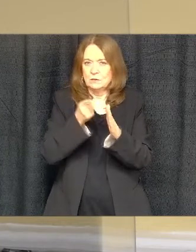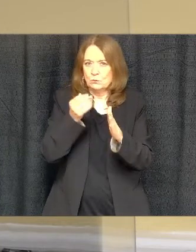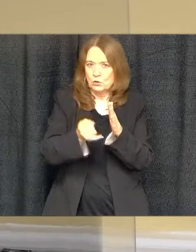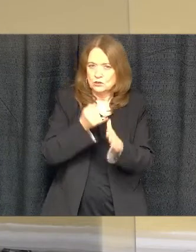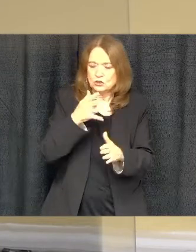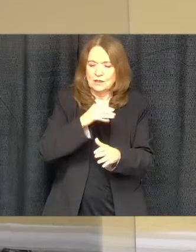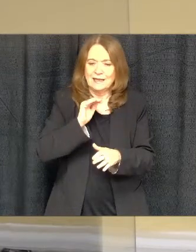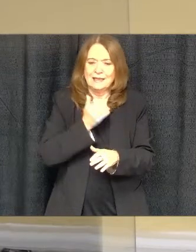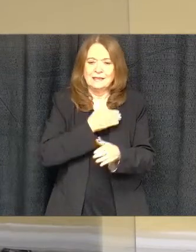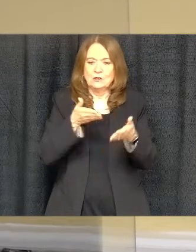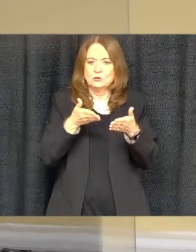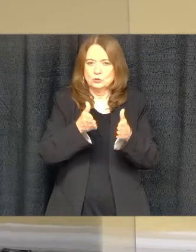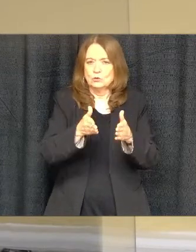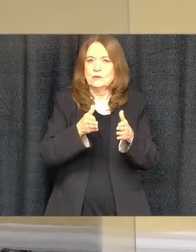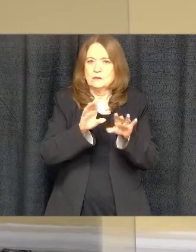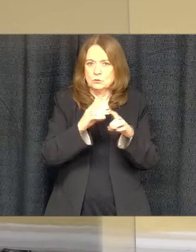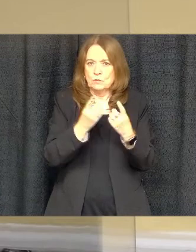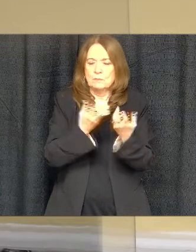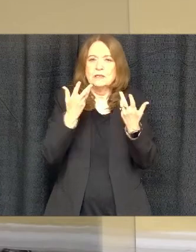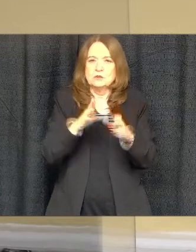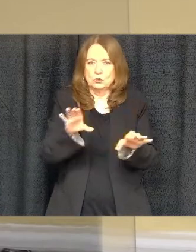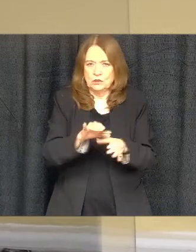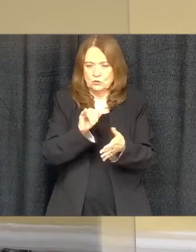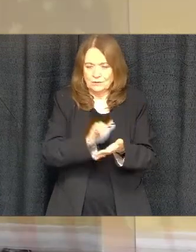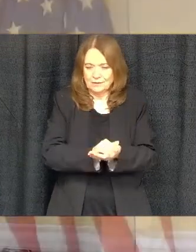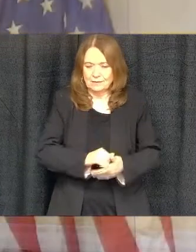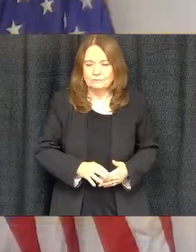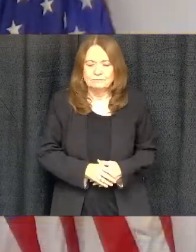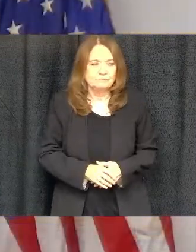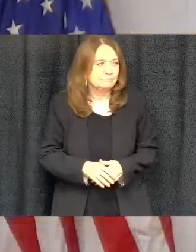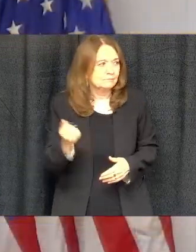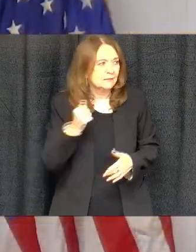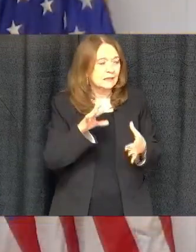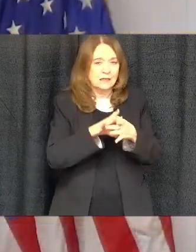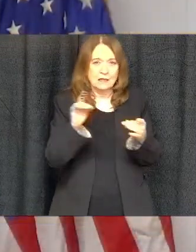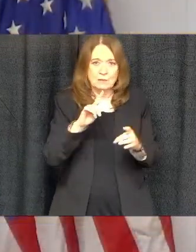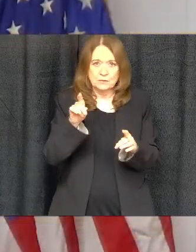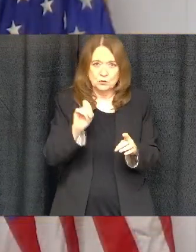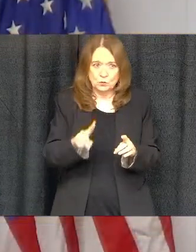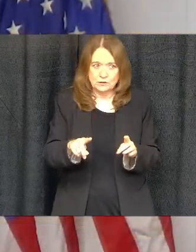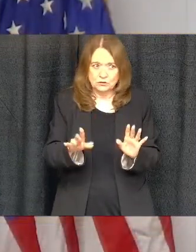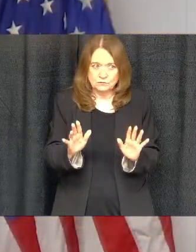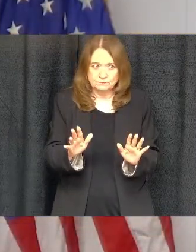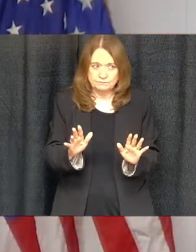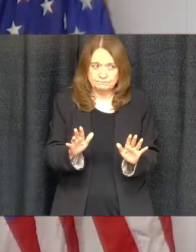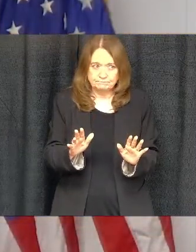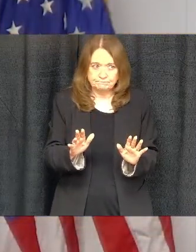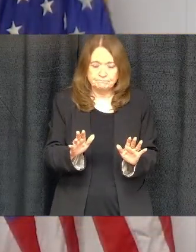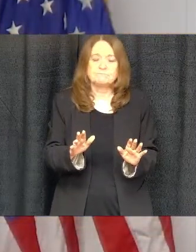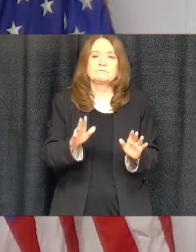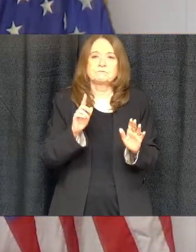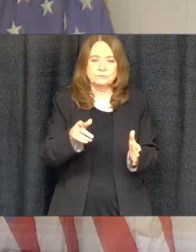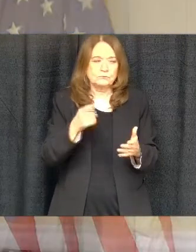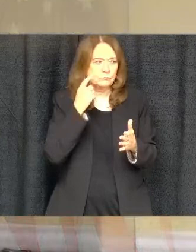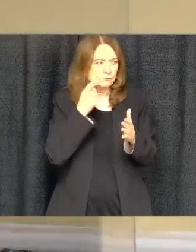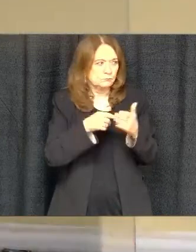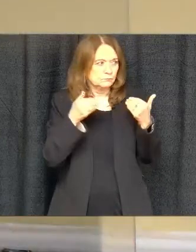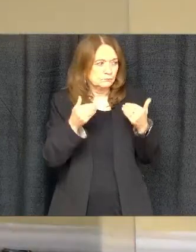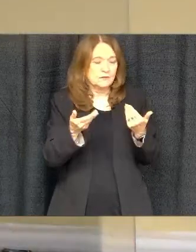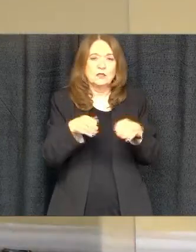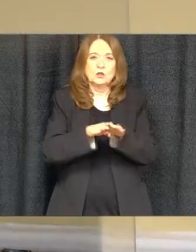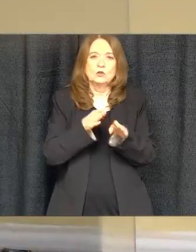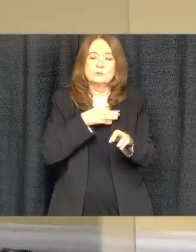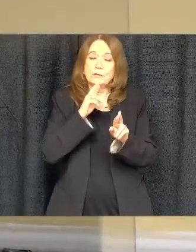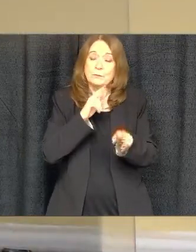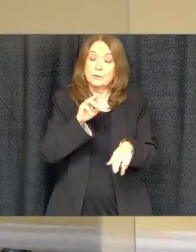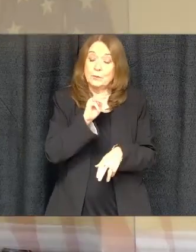our street department is already doing that. Any comment or question regarding this ordinance? You're recognized. That concludes my